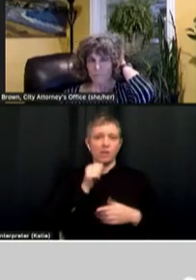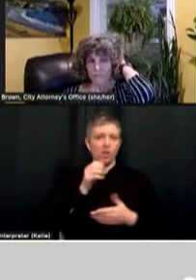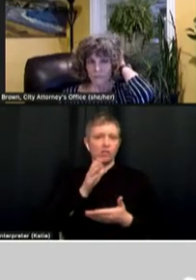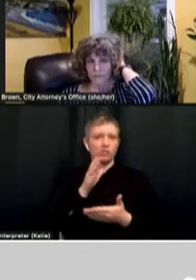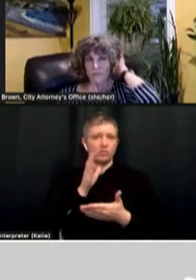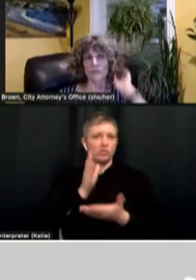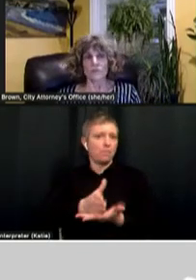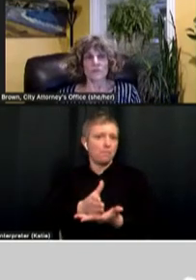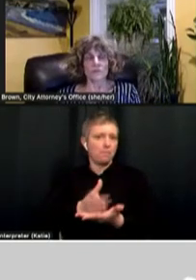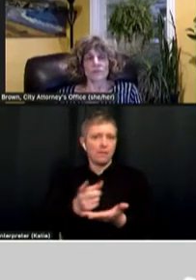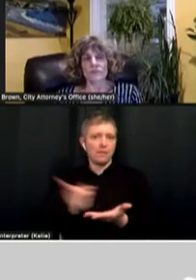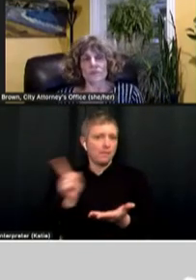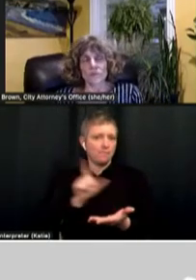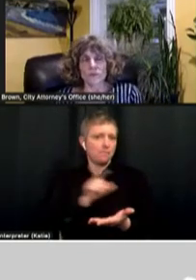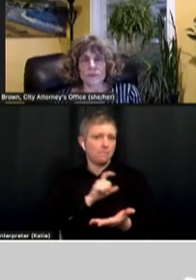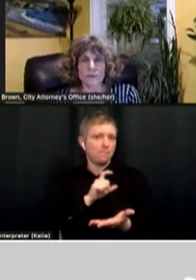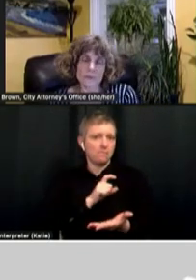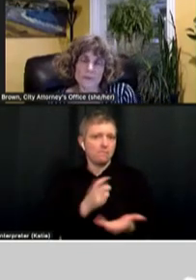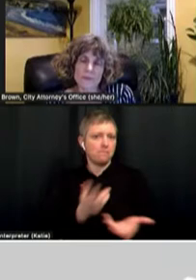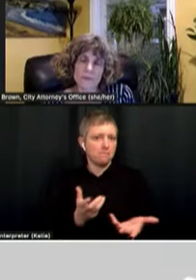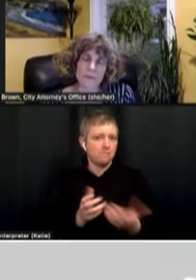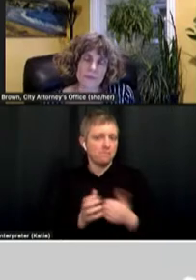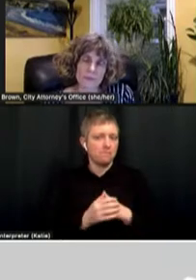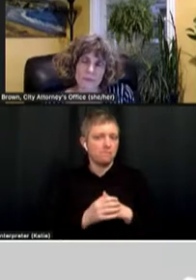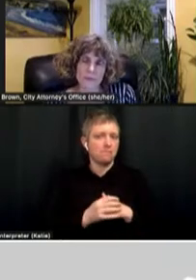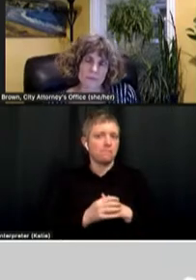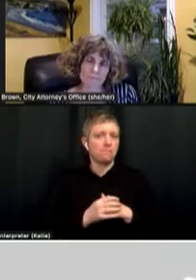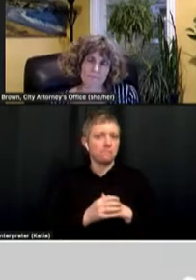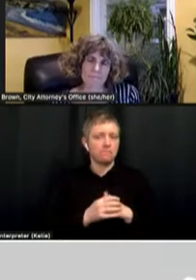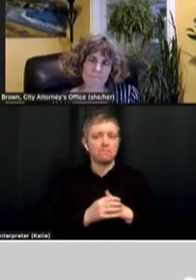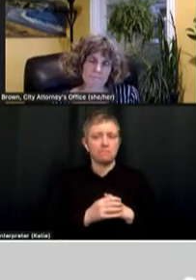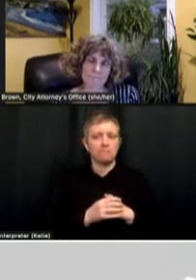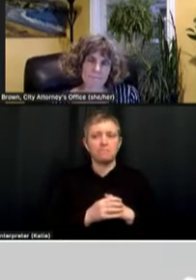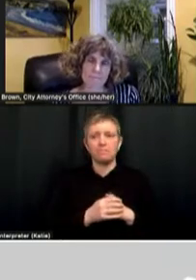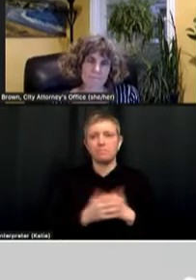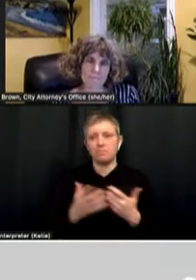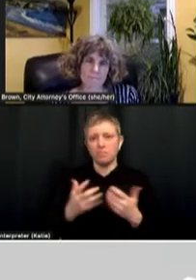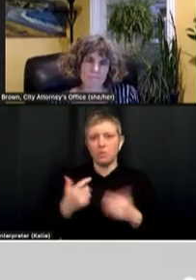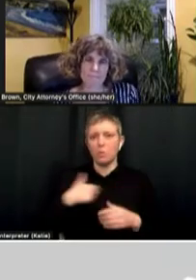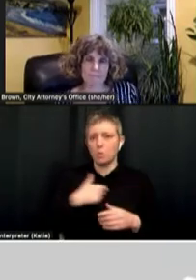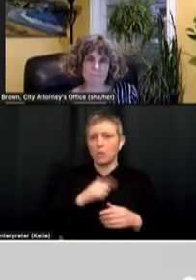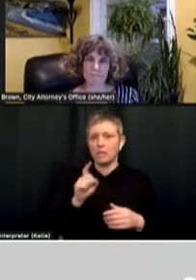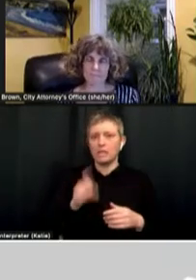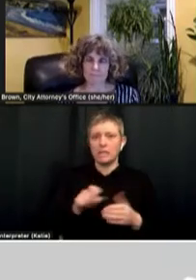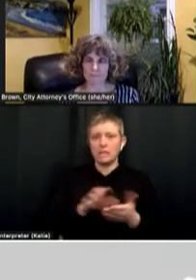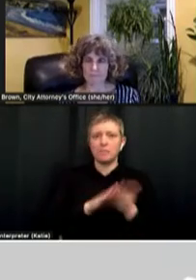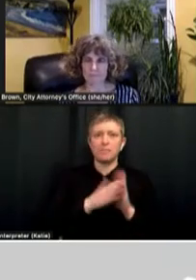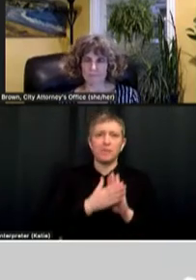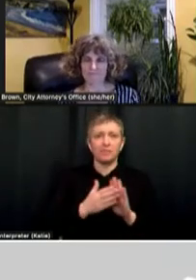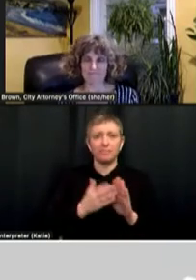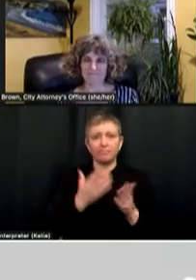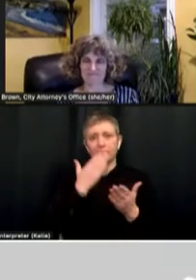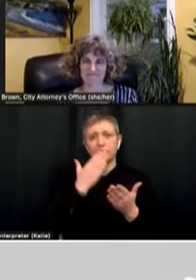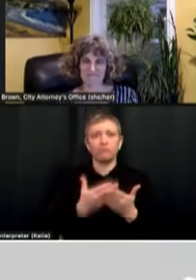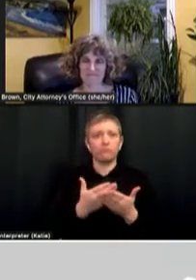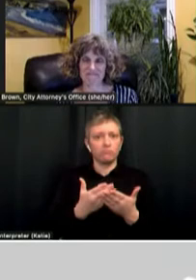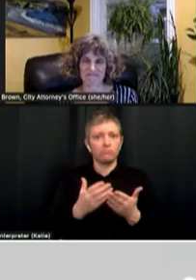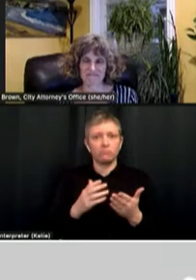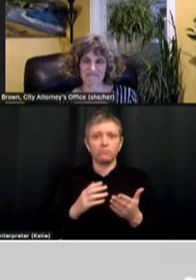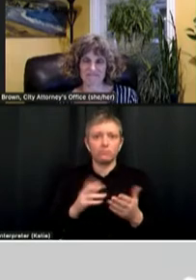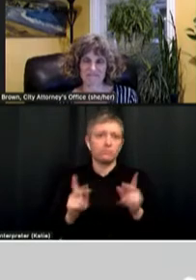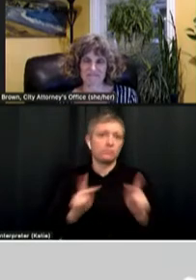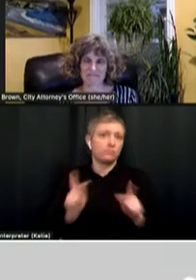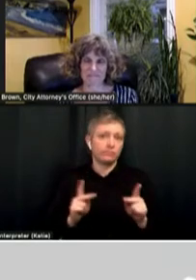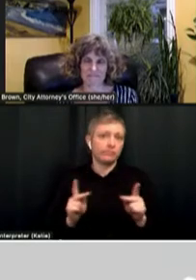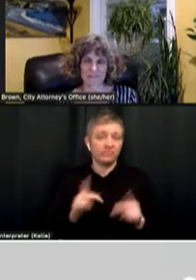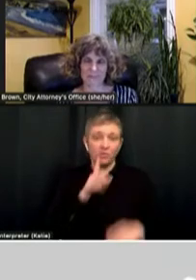And we need just be decent people, just really should be decent people.